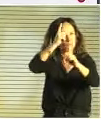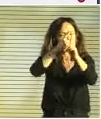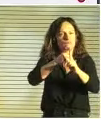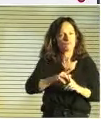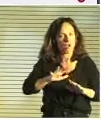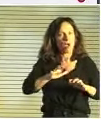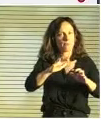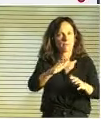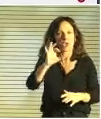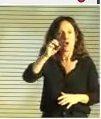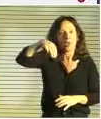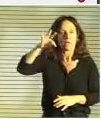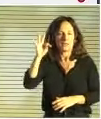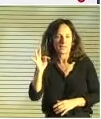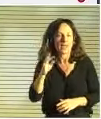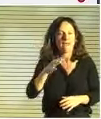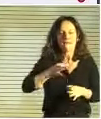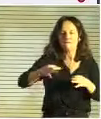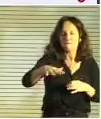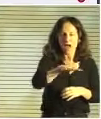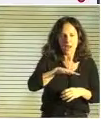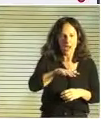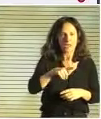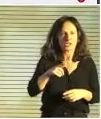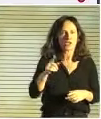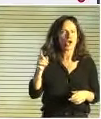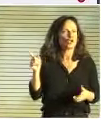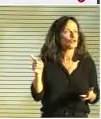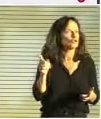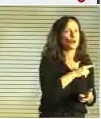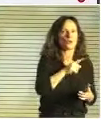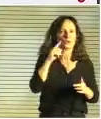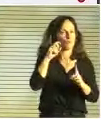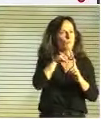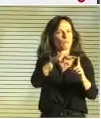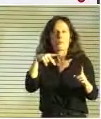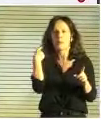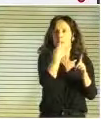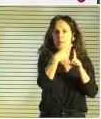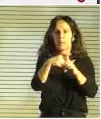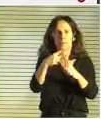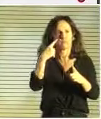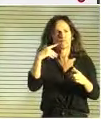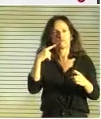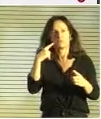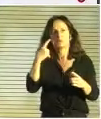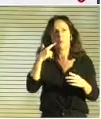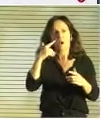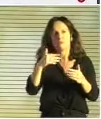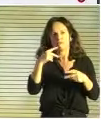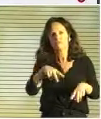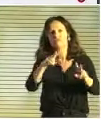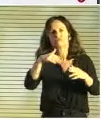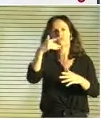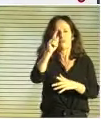can have high ambition. Mallorca can have high ambition, but it will only work when we all work together in this industry, because this industry has